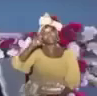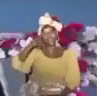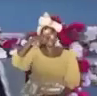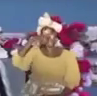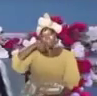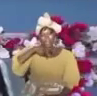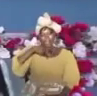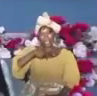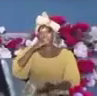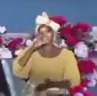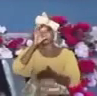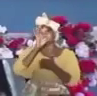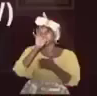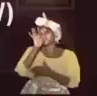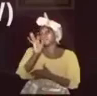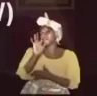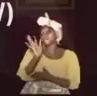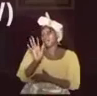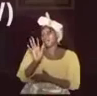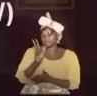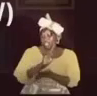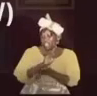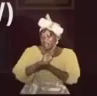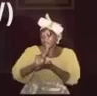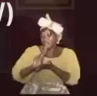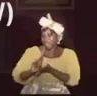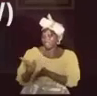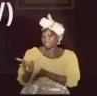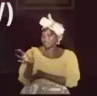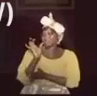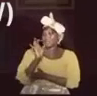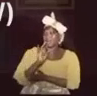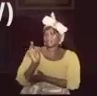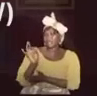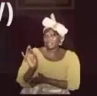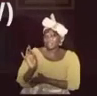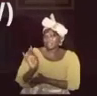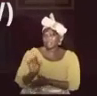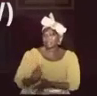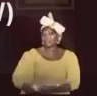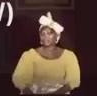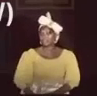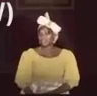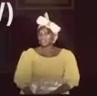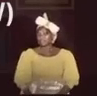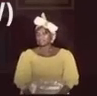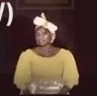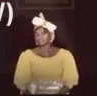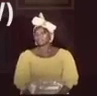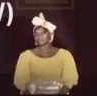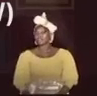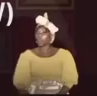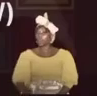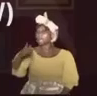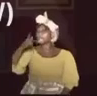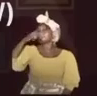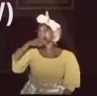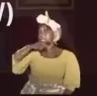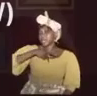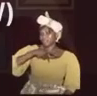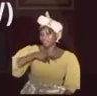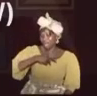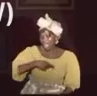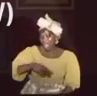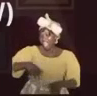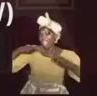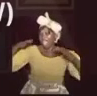1 Peter chapter 5 and verse 8. Here's what Paul, Peter now, was